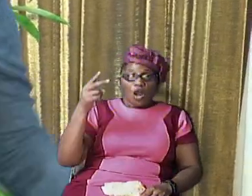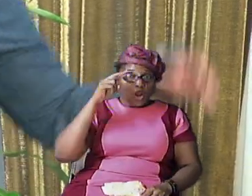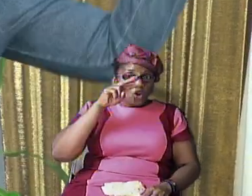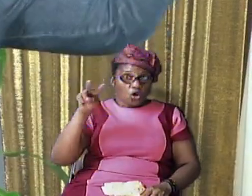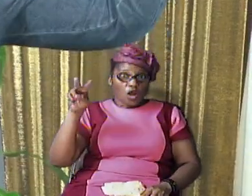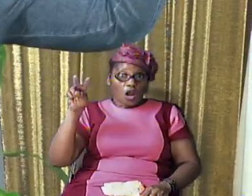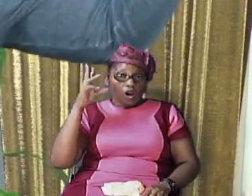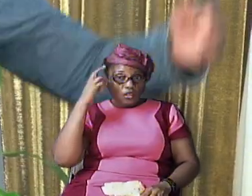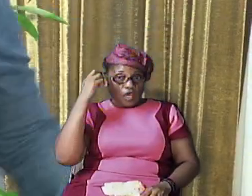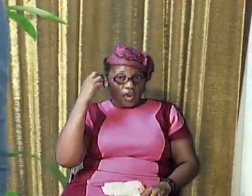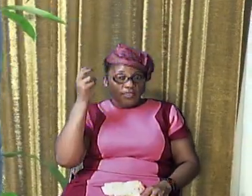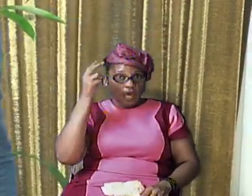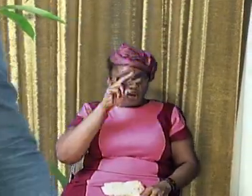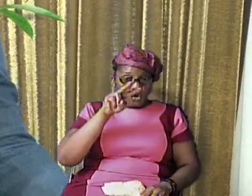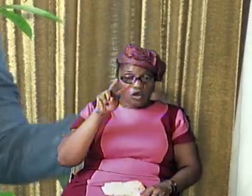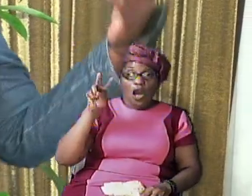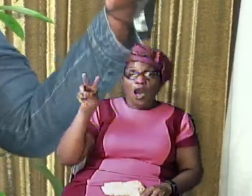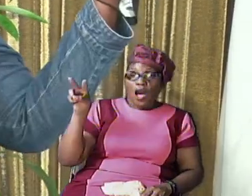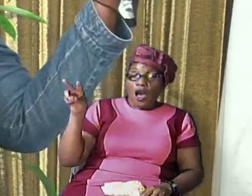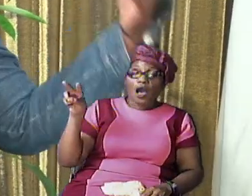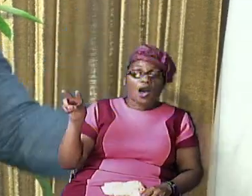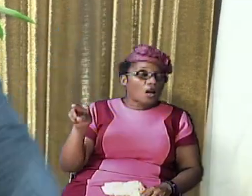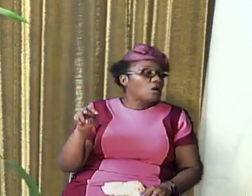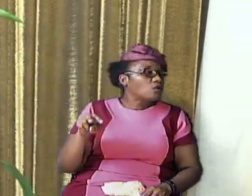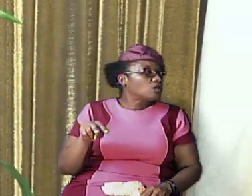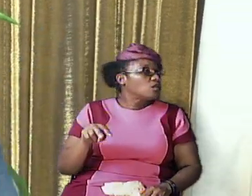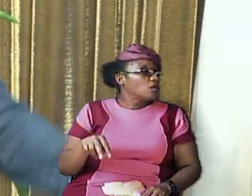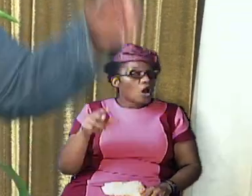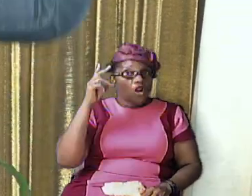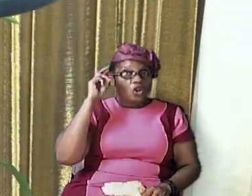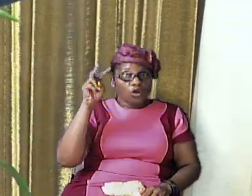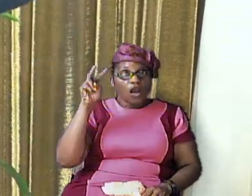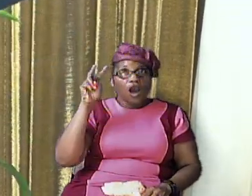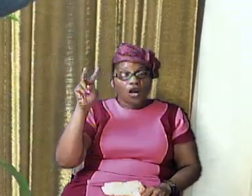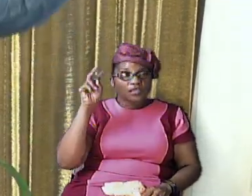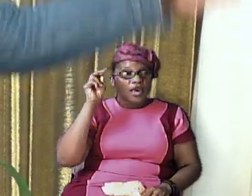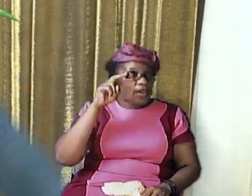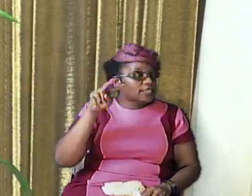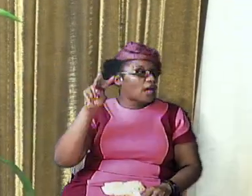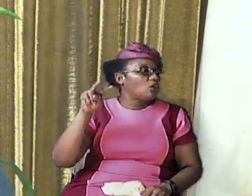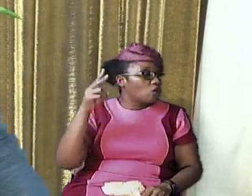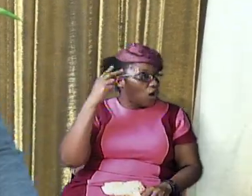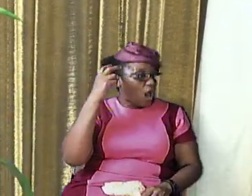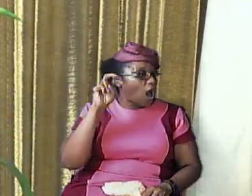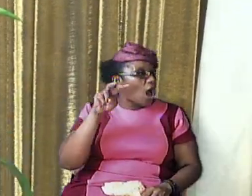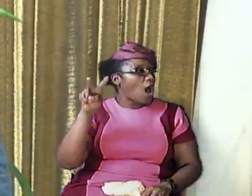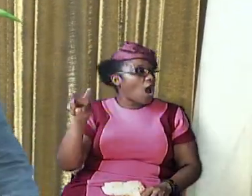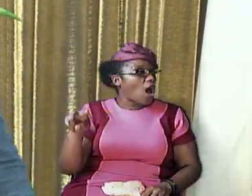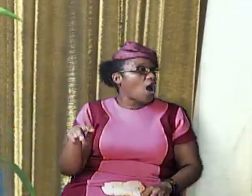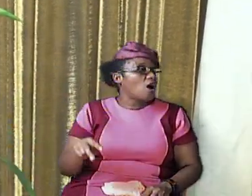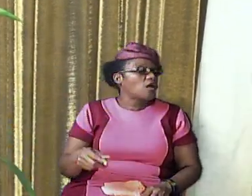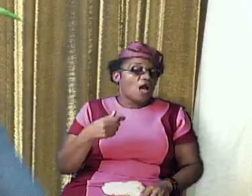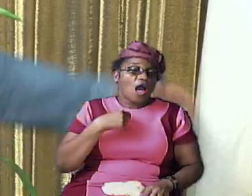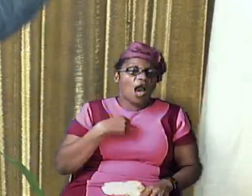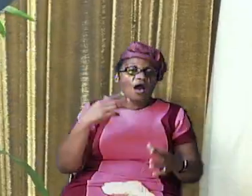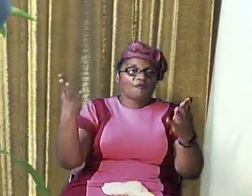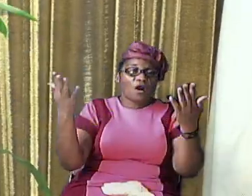out. Look out, Satan, look out. Look out, Satan, look